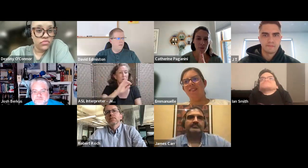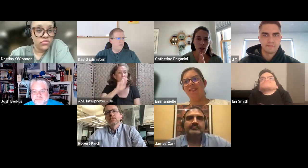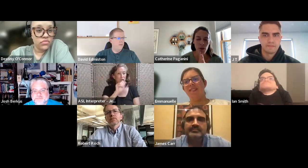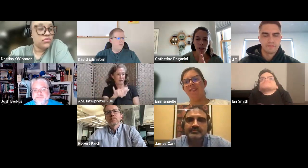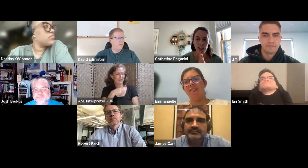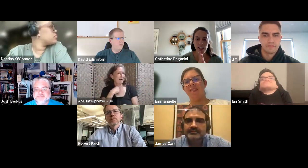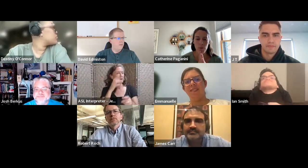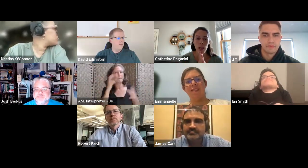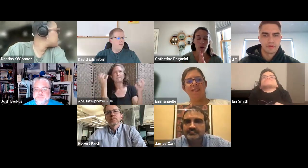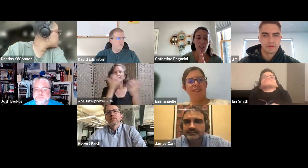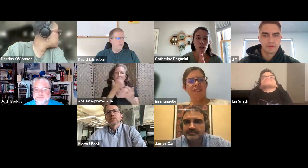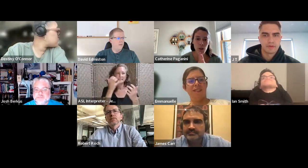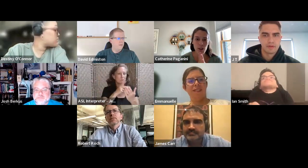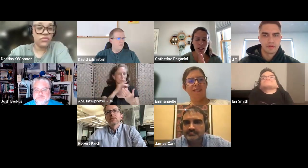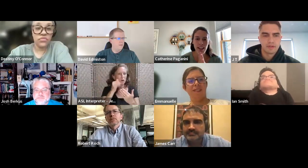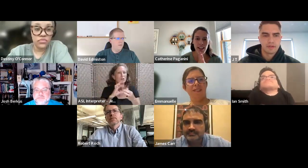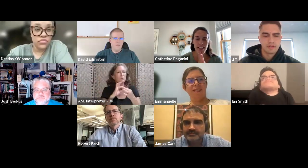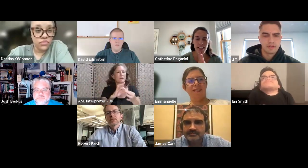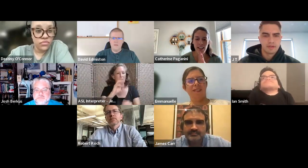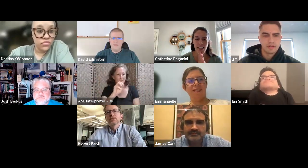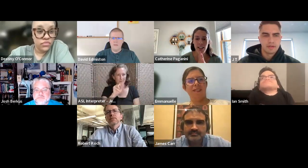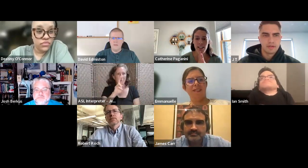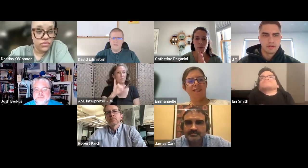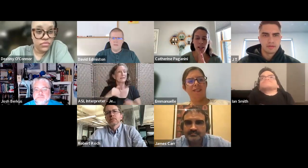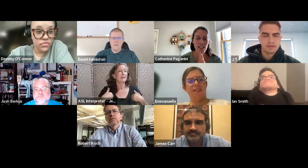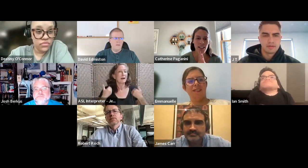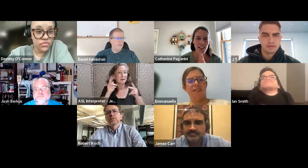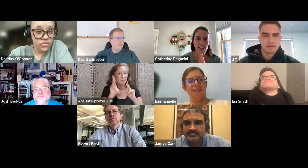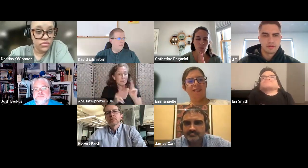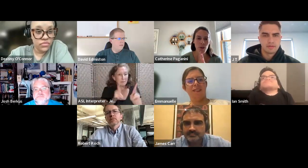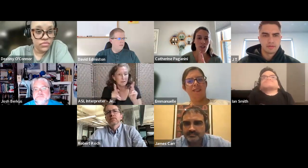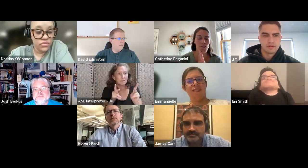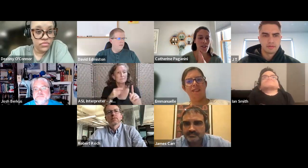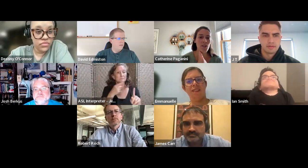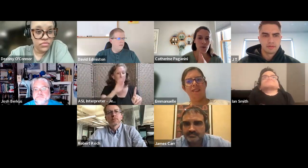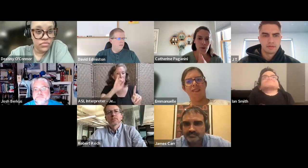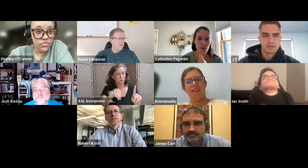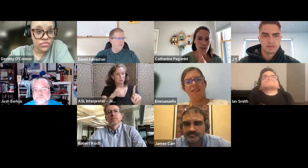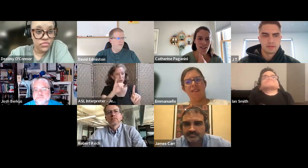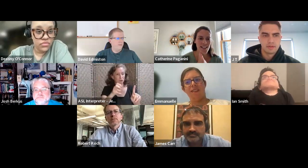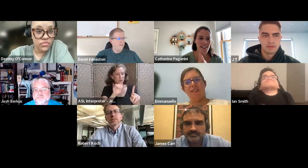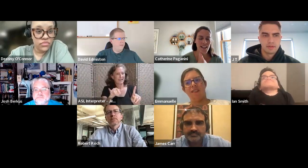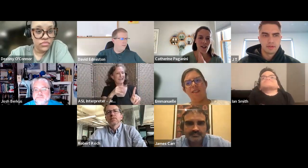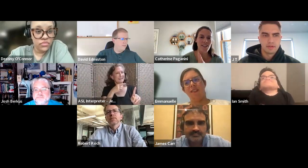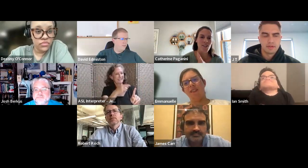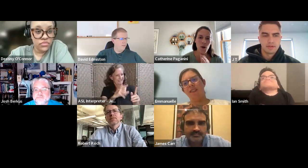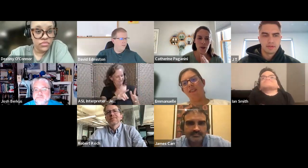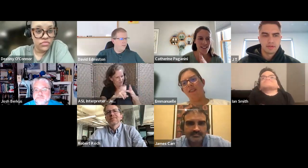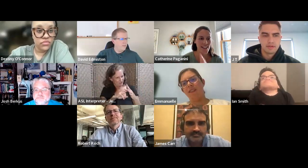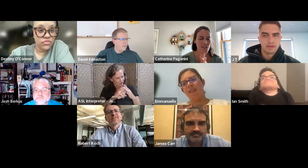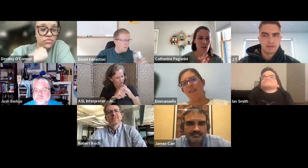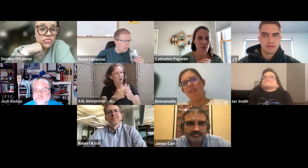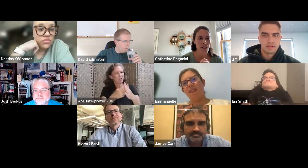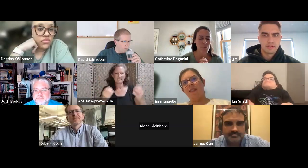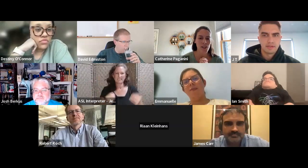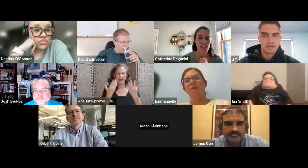initiative with Maori youth, and he is basically the inspiration for this group, because I was thinking like, oh, this is so amazing,